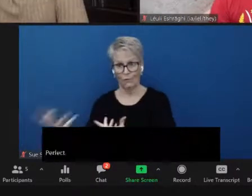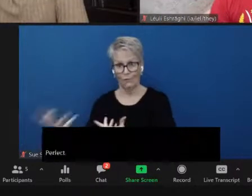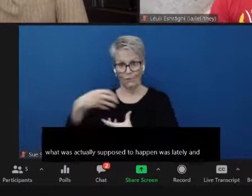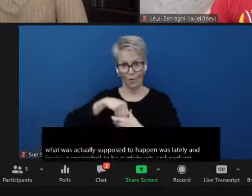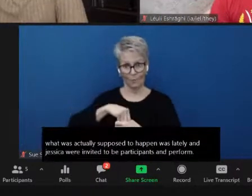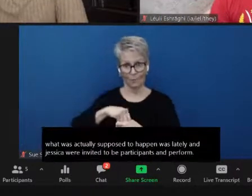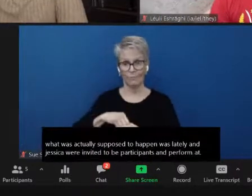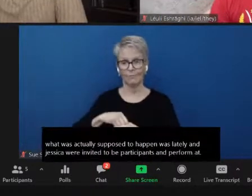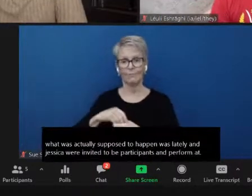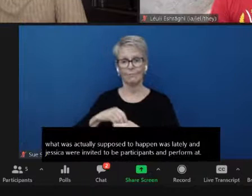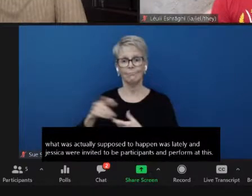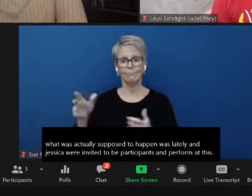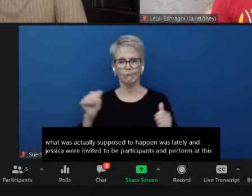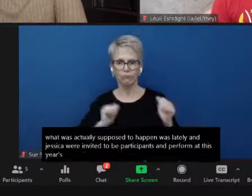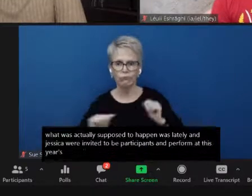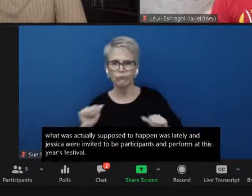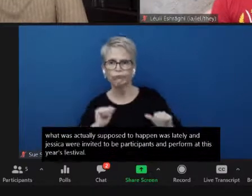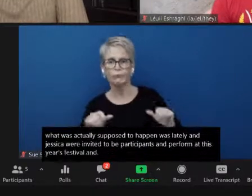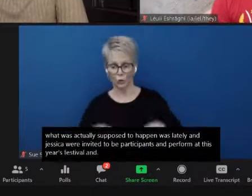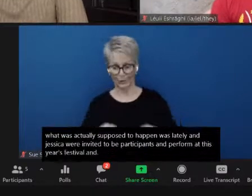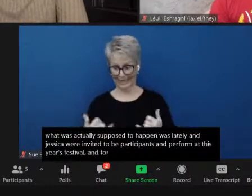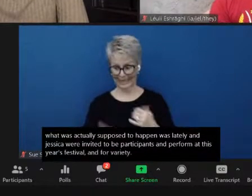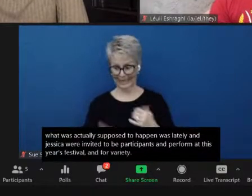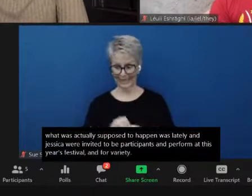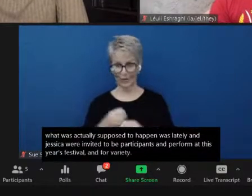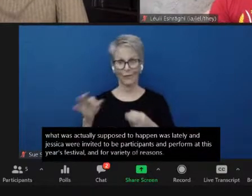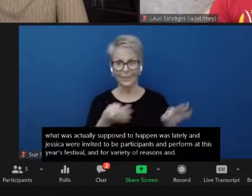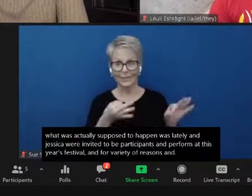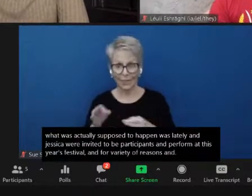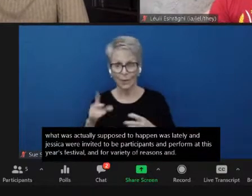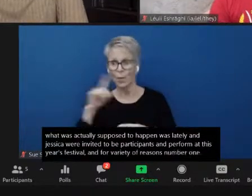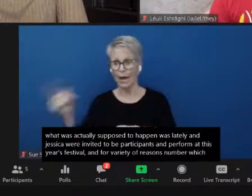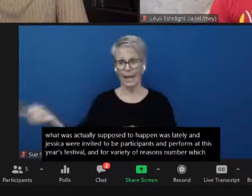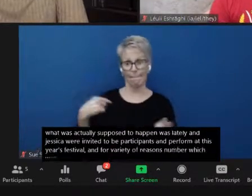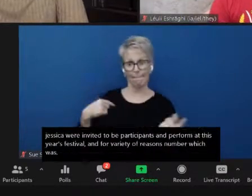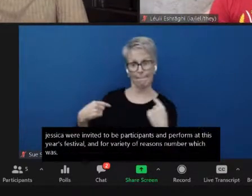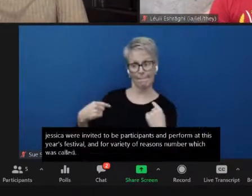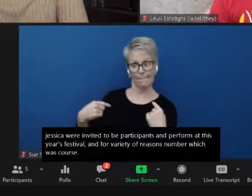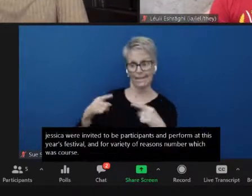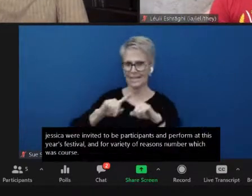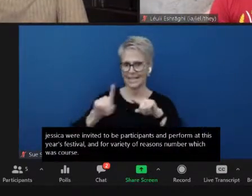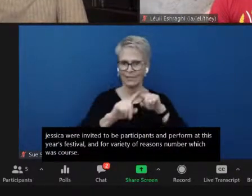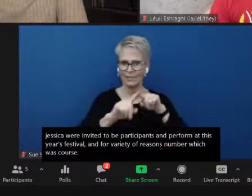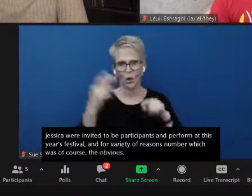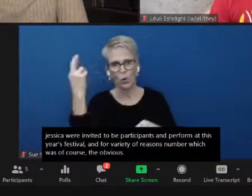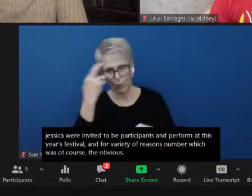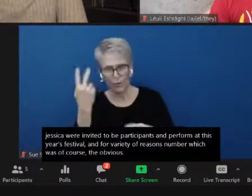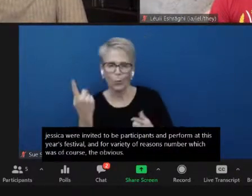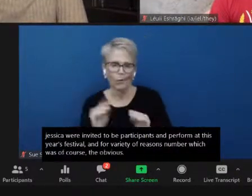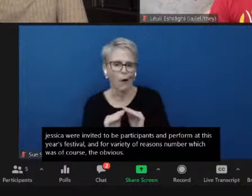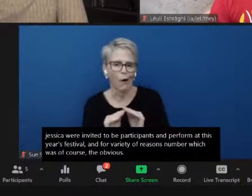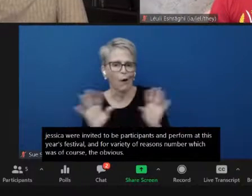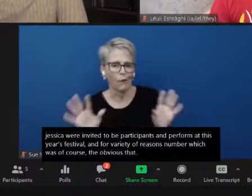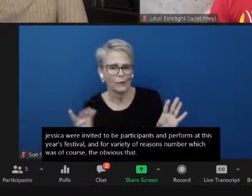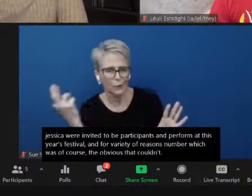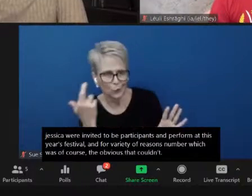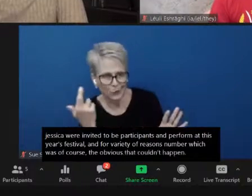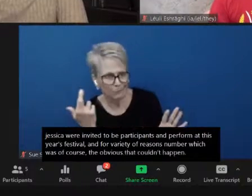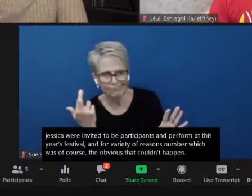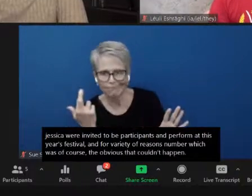perform at this year's festival. And for a variety of reasons, a number of which was, of course, the obvious, that couldn't